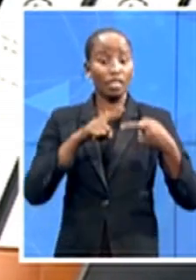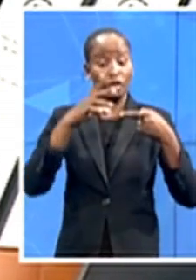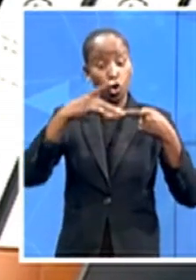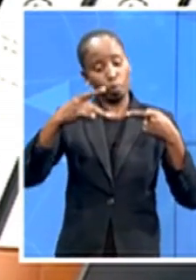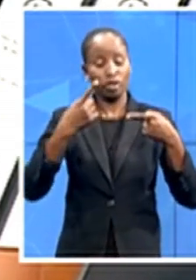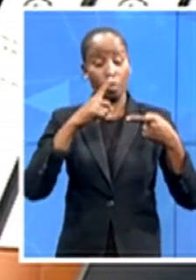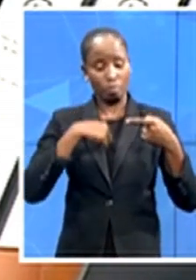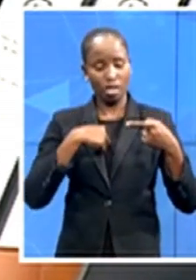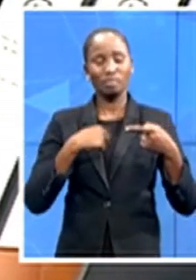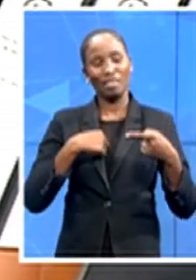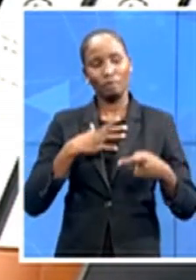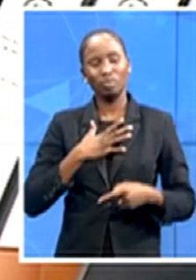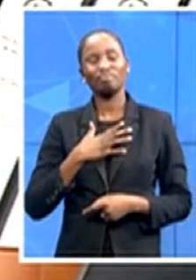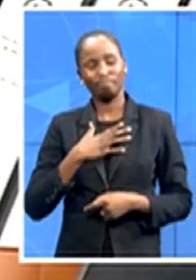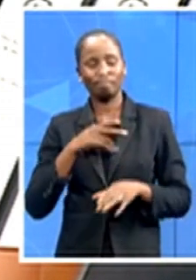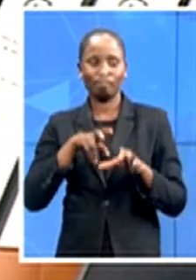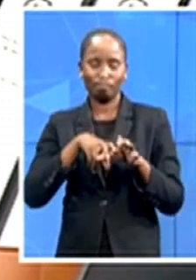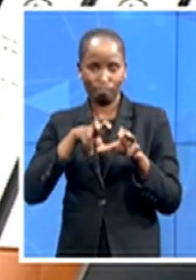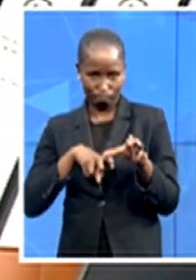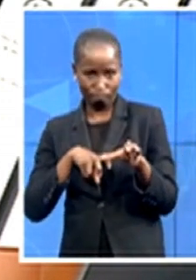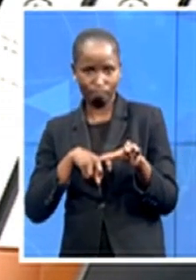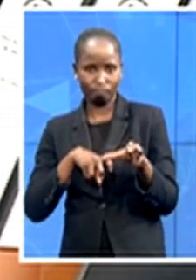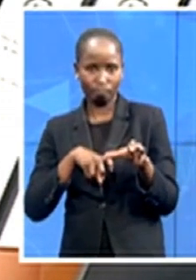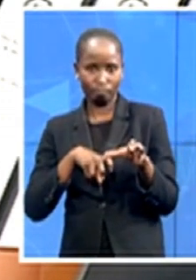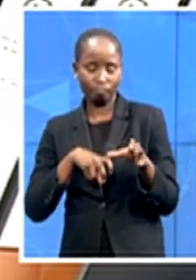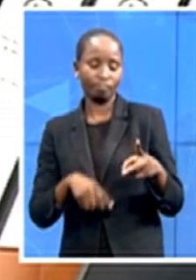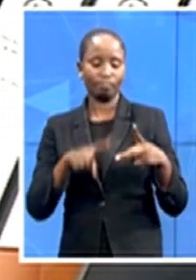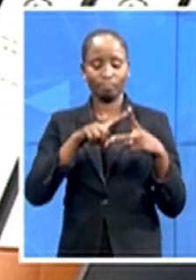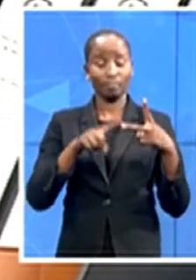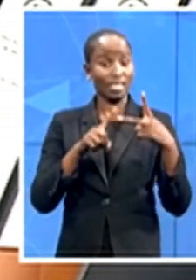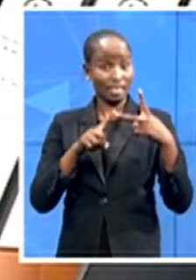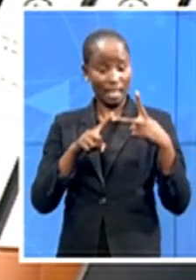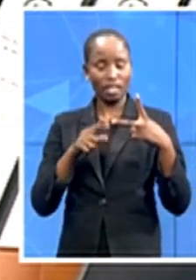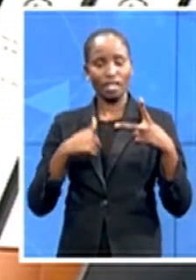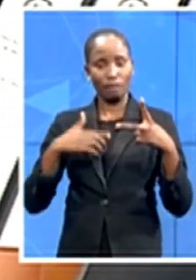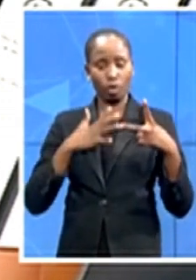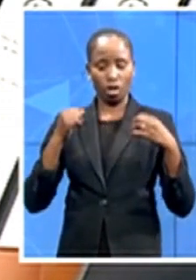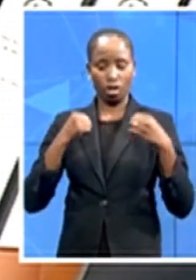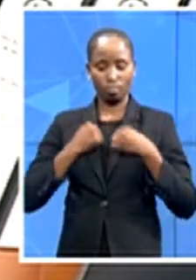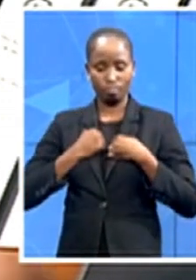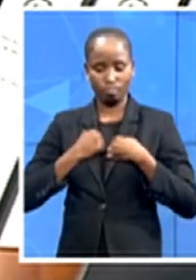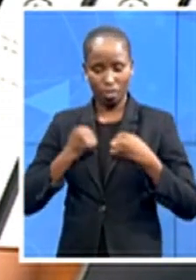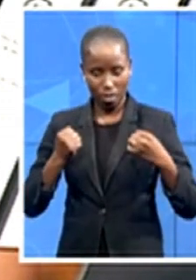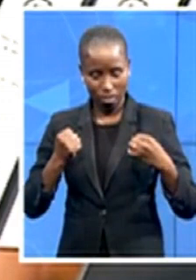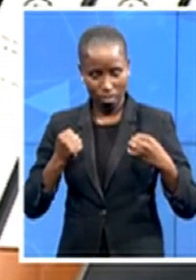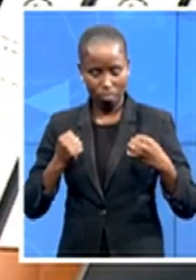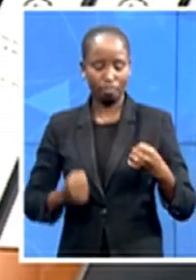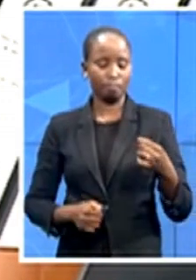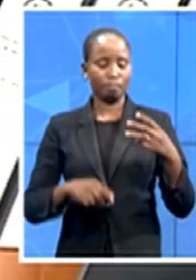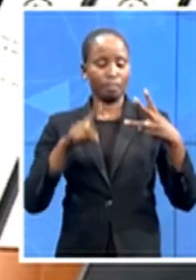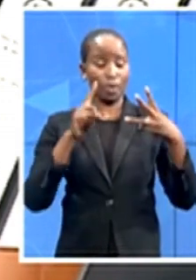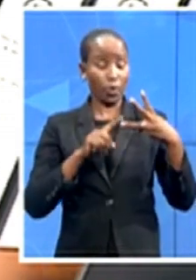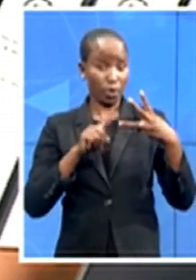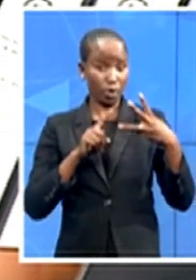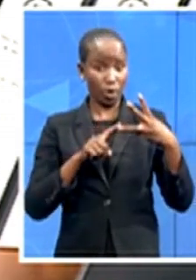The second would have been to speak out. And the third would have been to acquiesce and